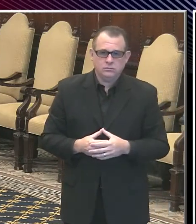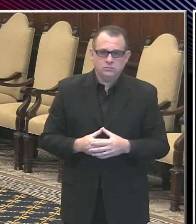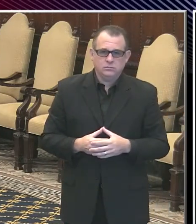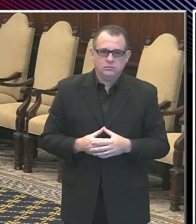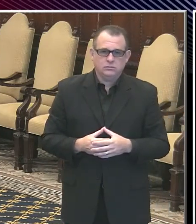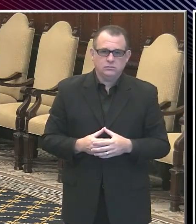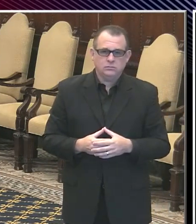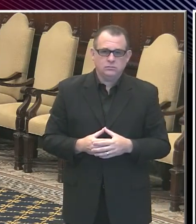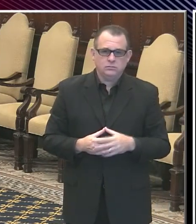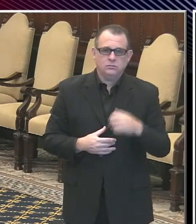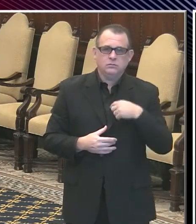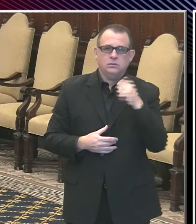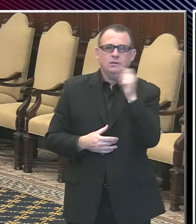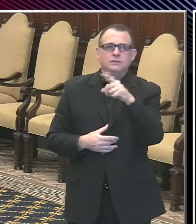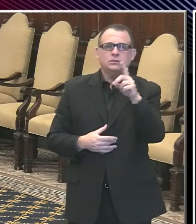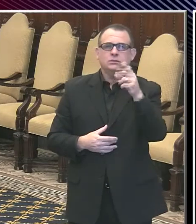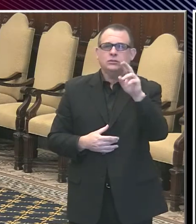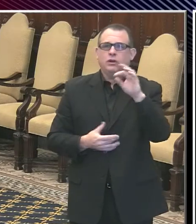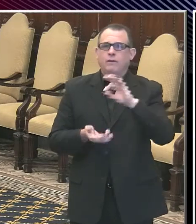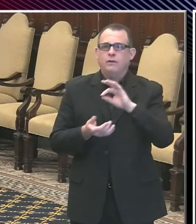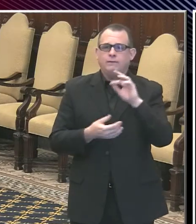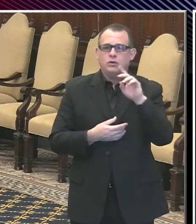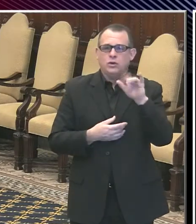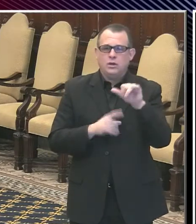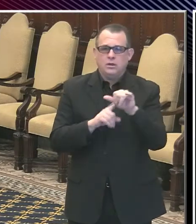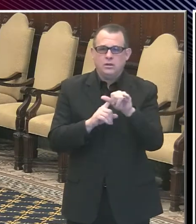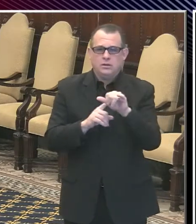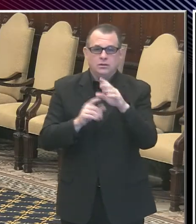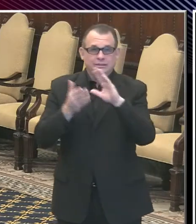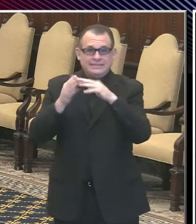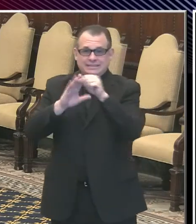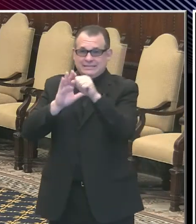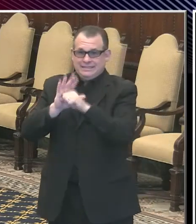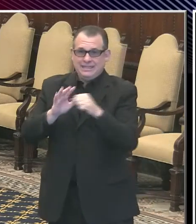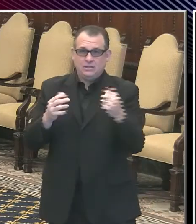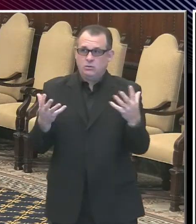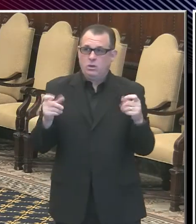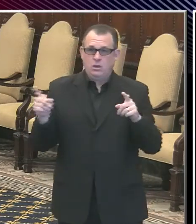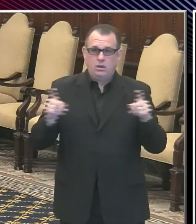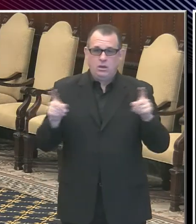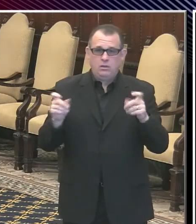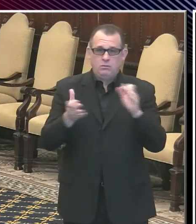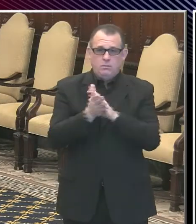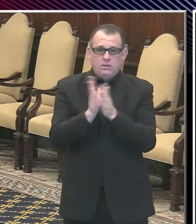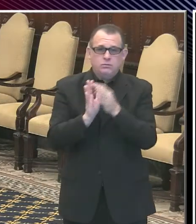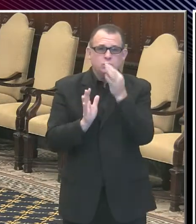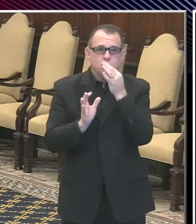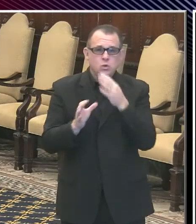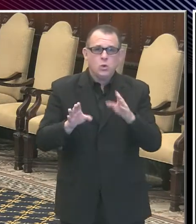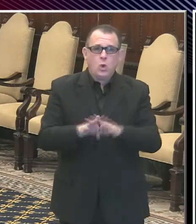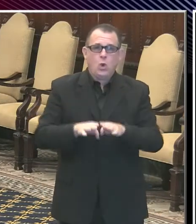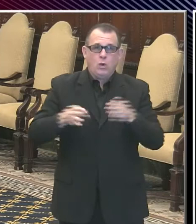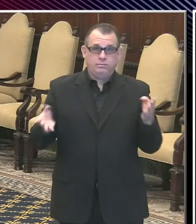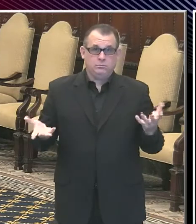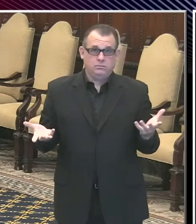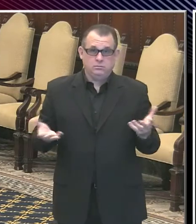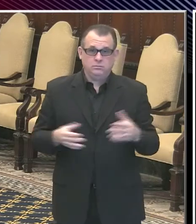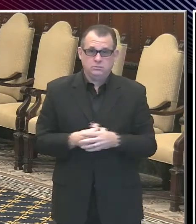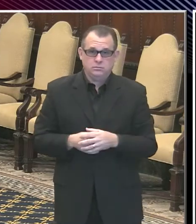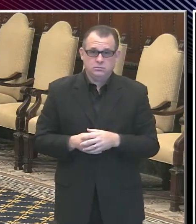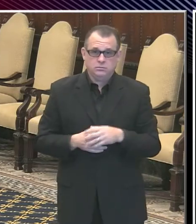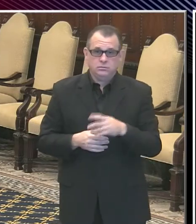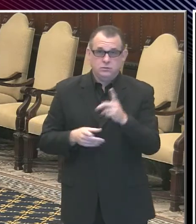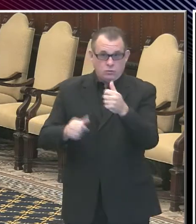just wondering, is the state and the city, obviously, once we move into the reopening phase, are you going to be following